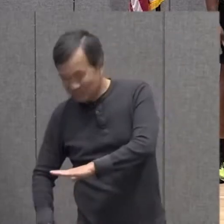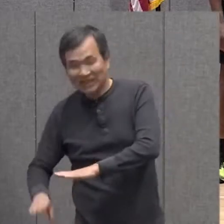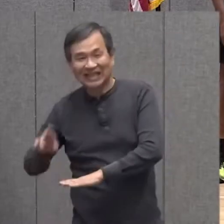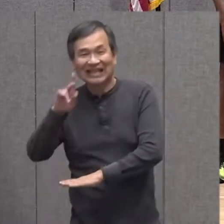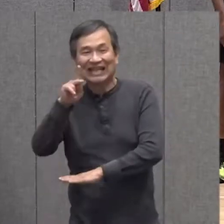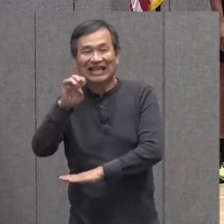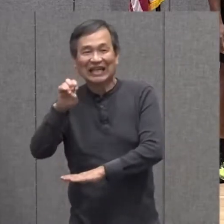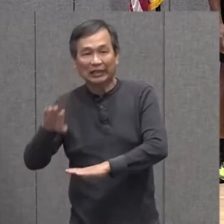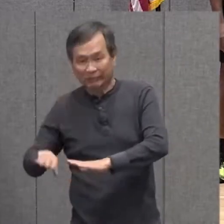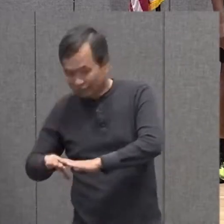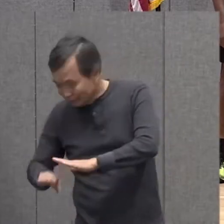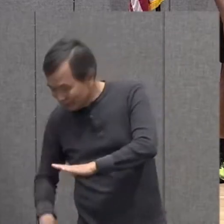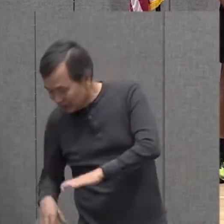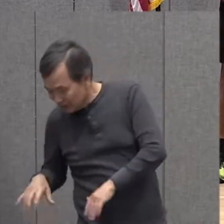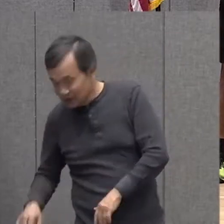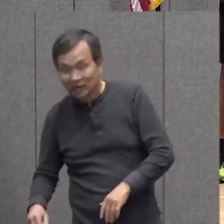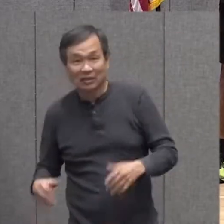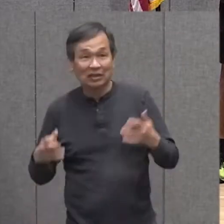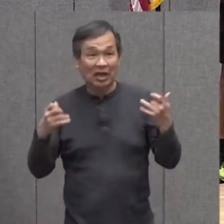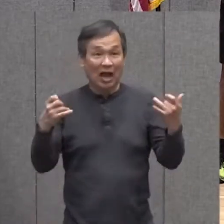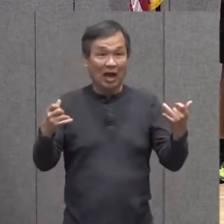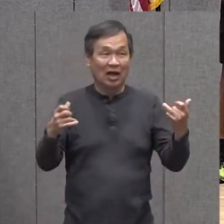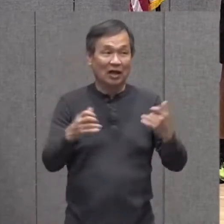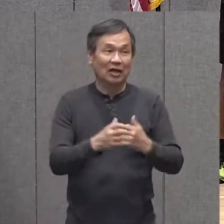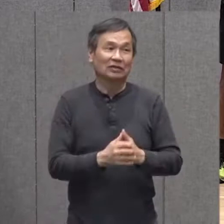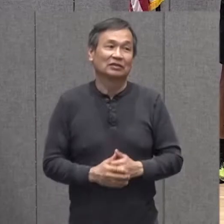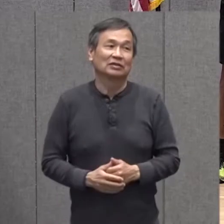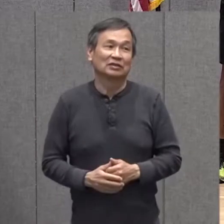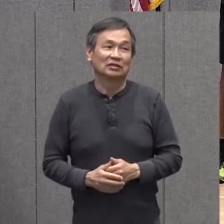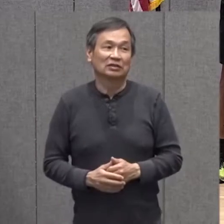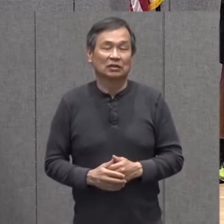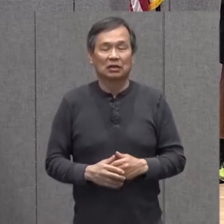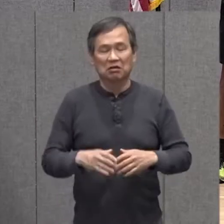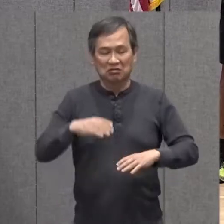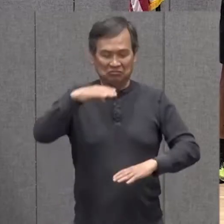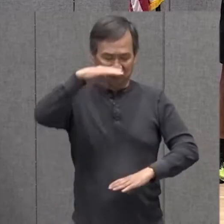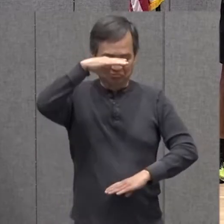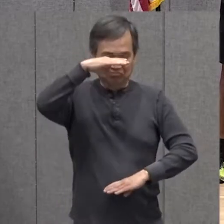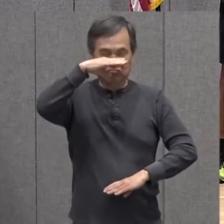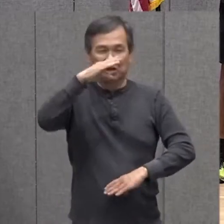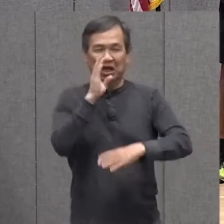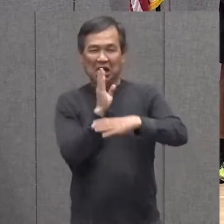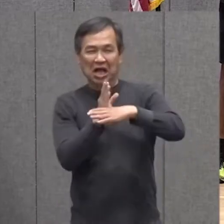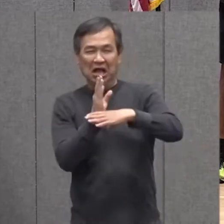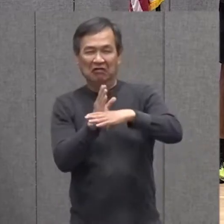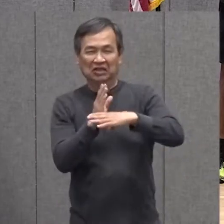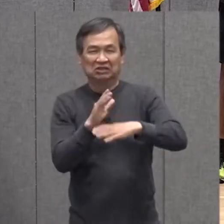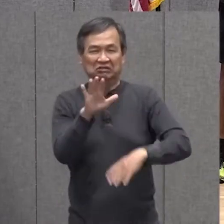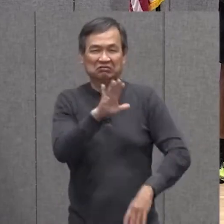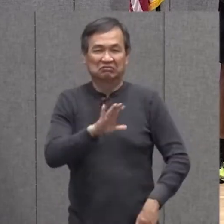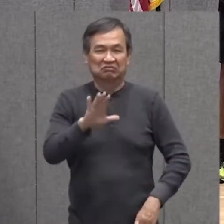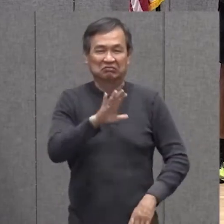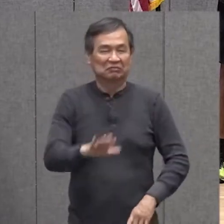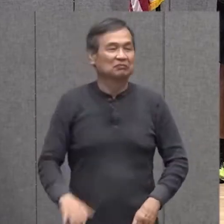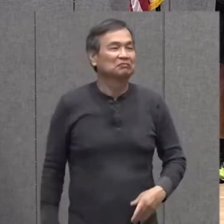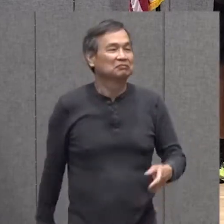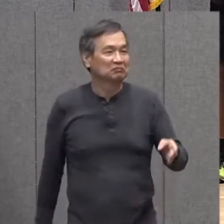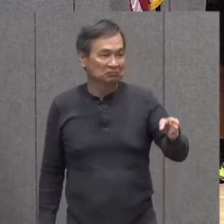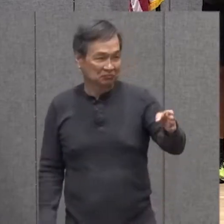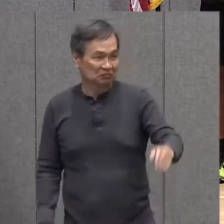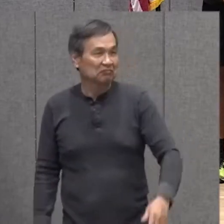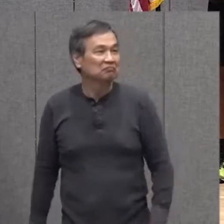Now let's practice catching the plastic bag at a medium level. So that's somewhere between your shoulders and your